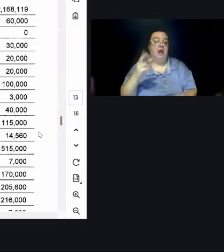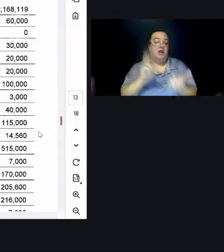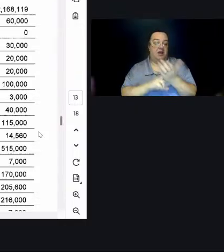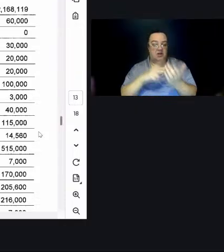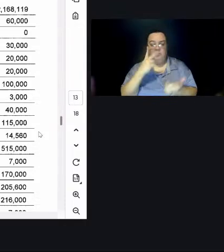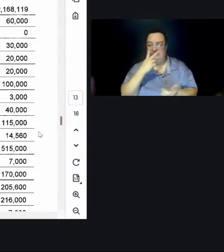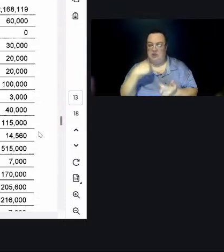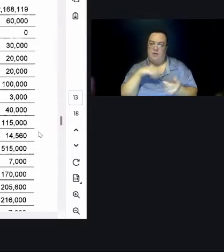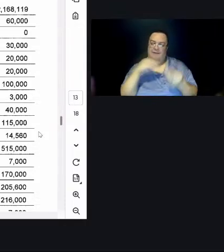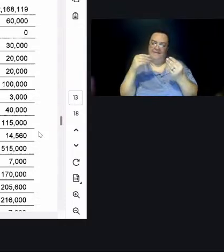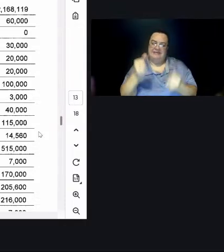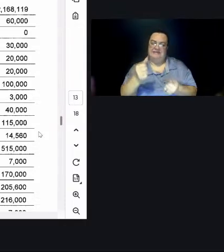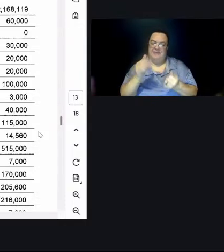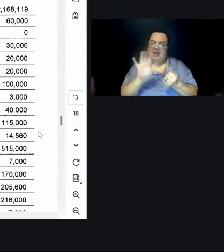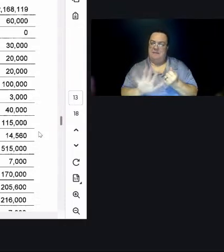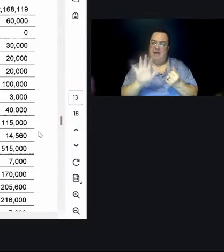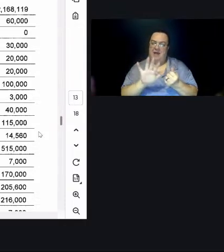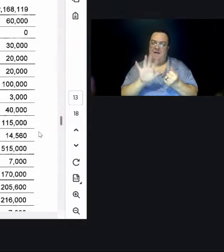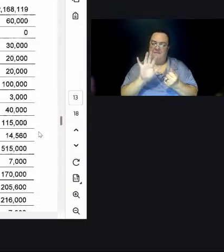approximately